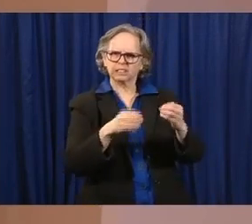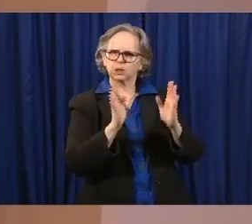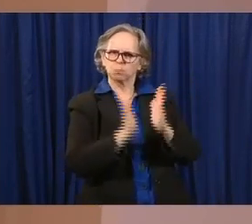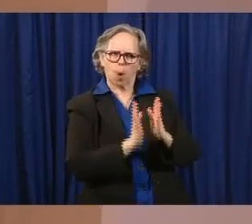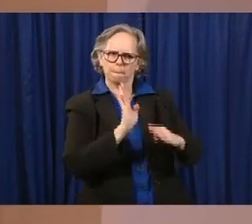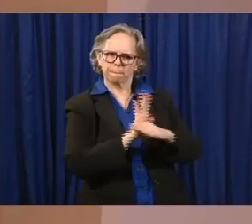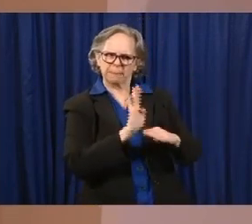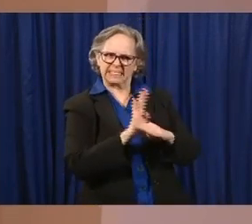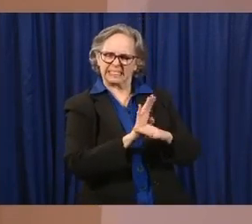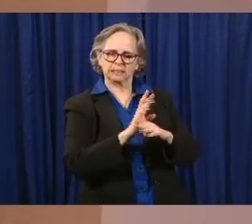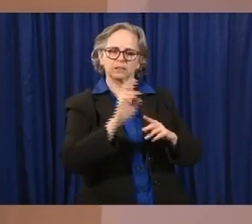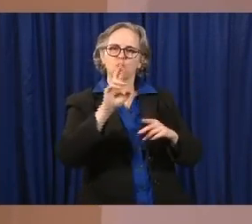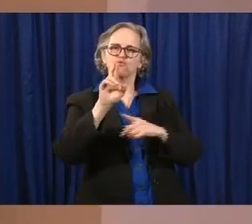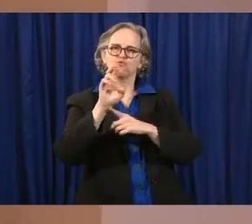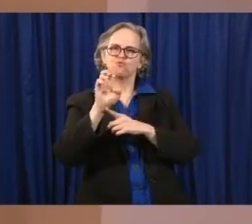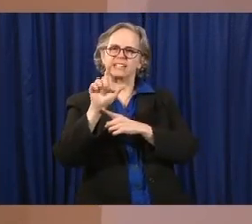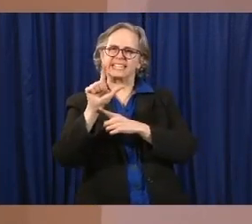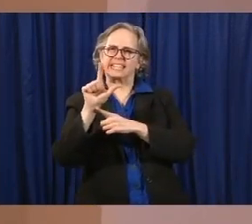things, everything from